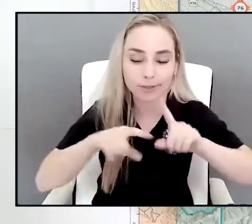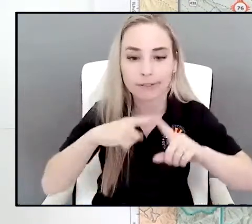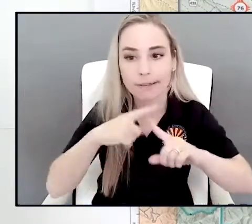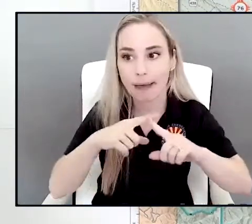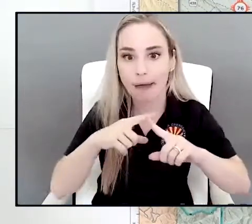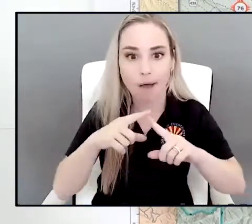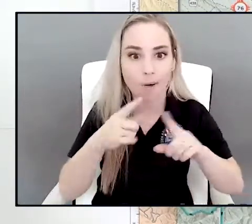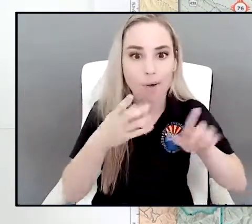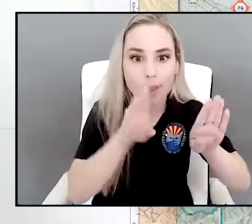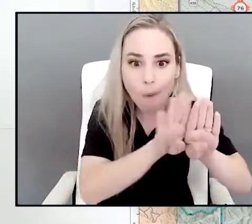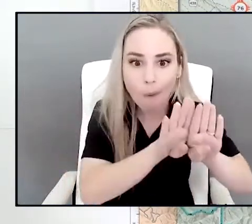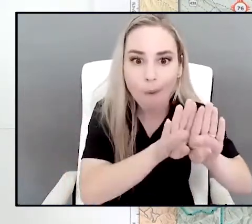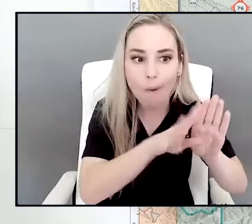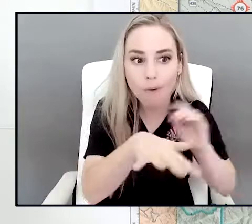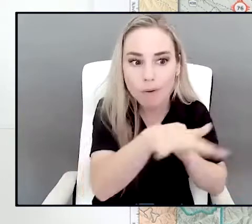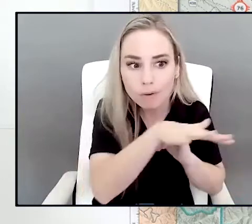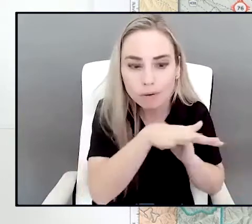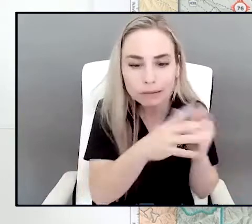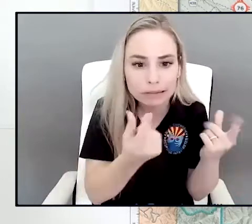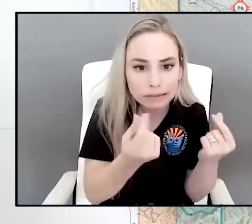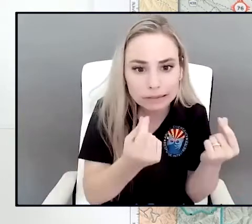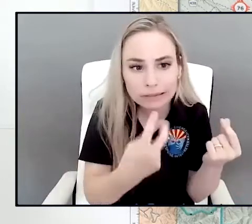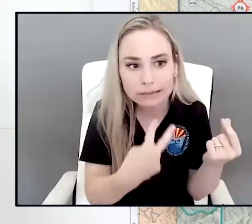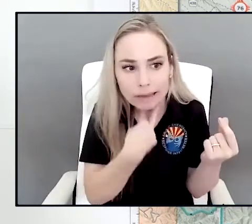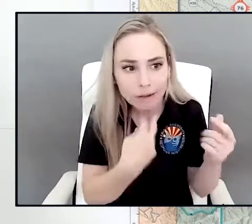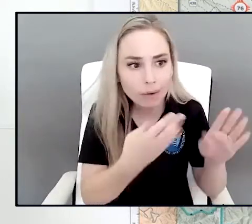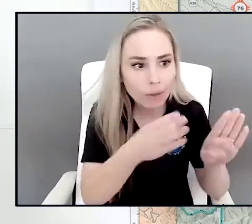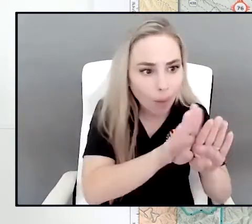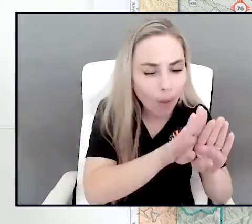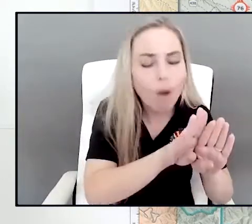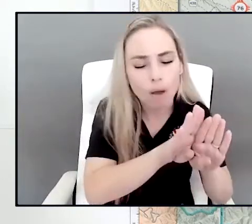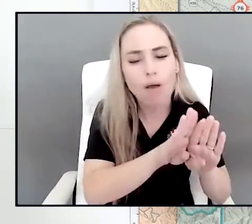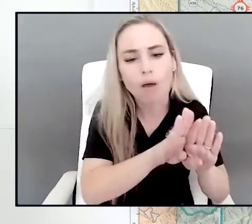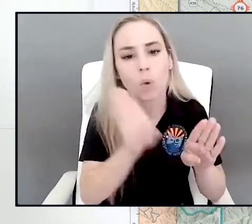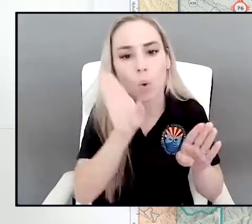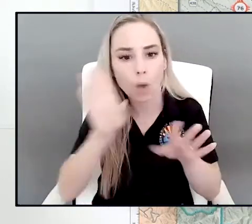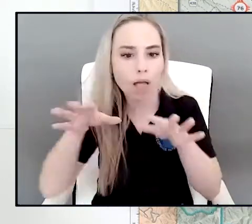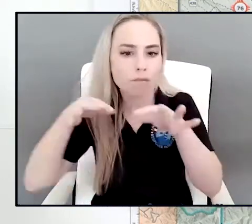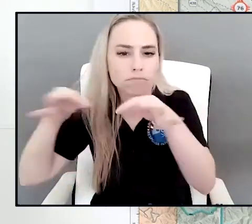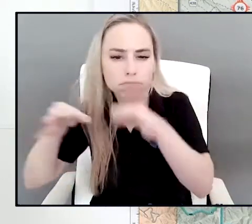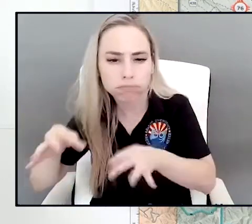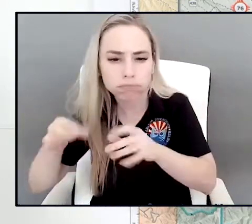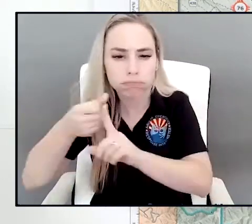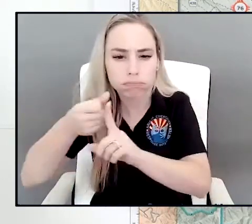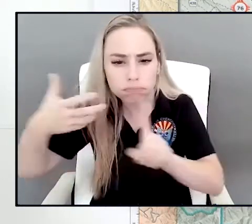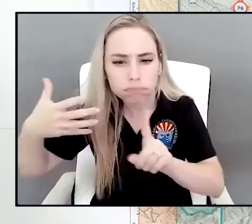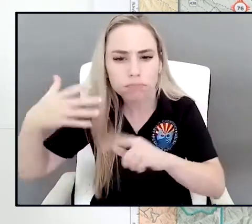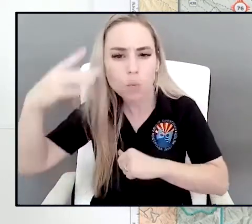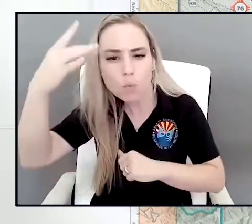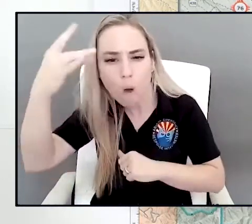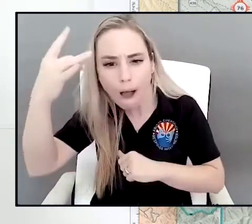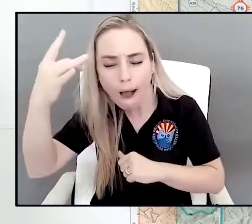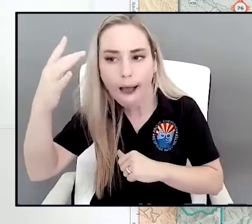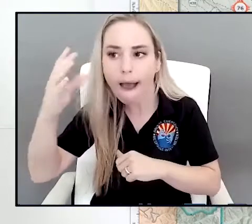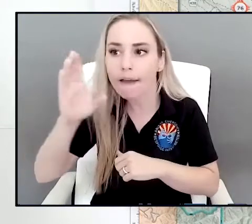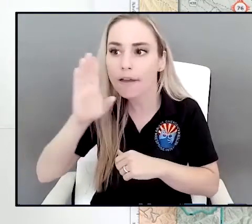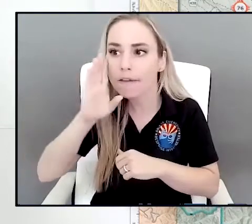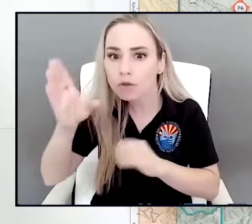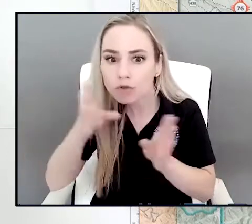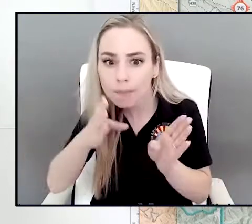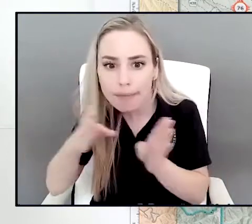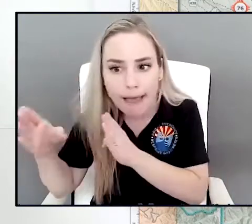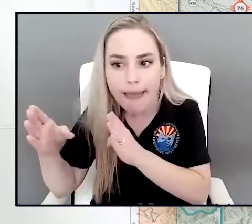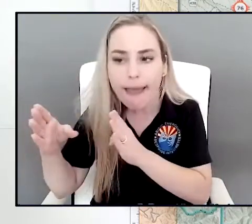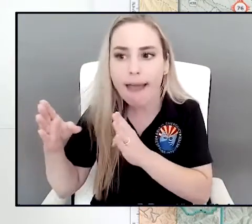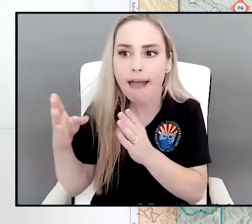the area that's been closed, the fire area closure. So we'll have some information of why that is and maybe some future plans on how